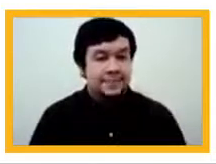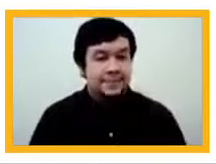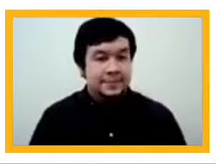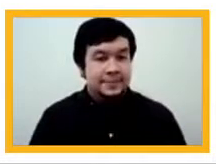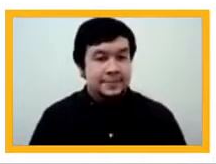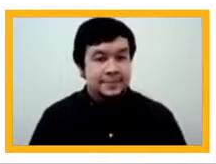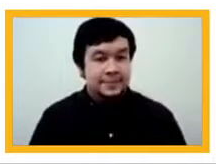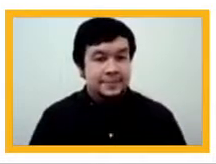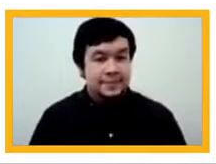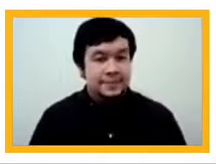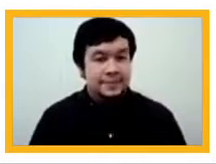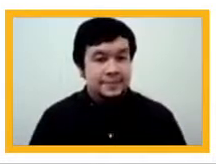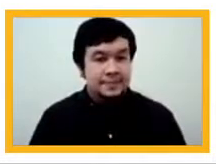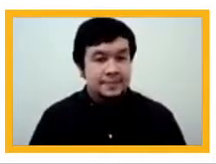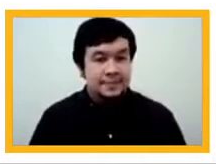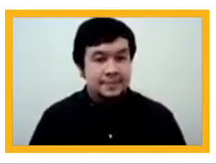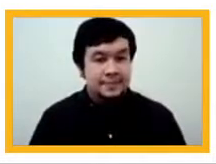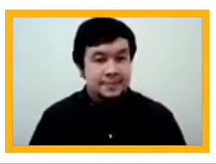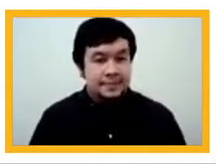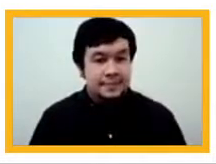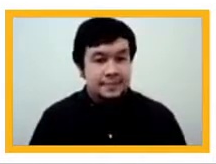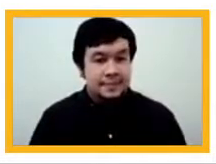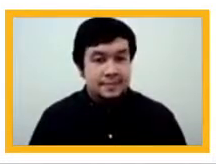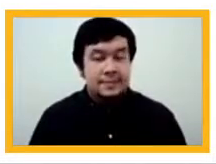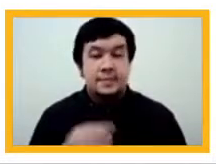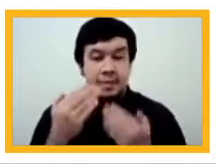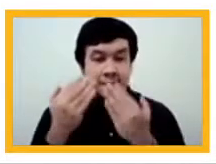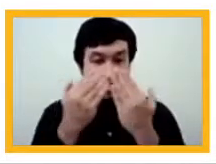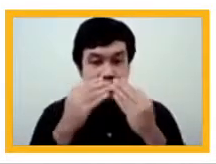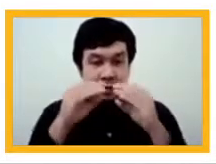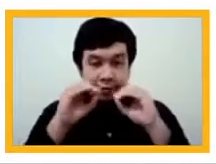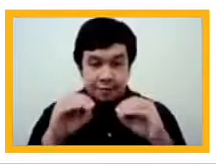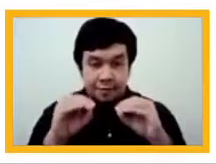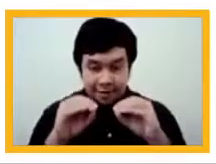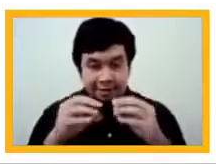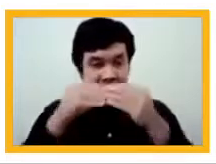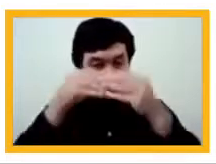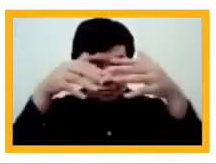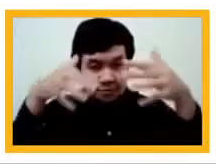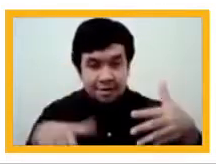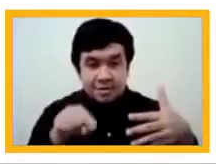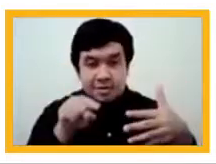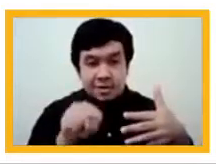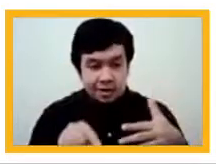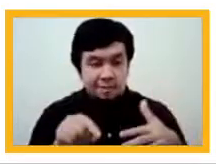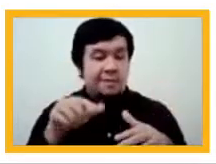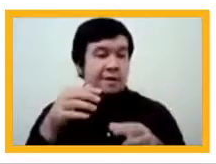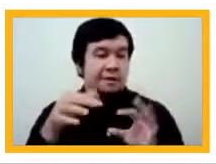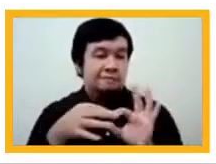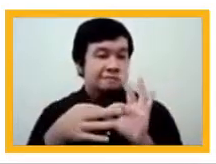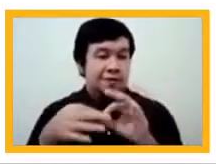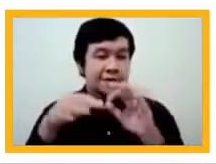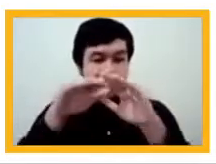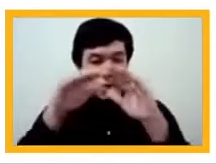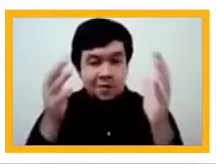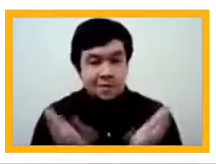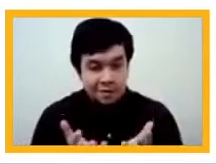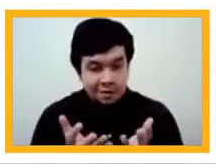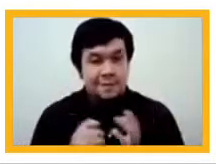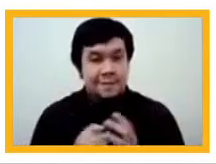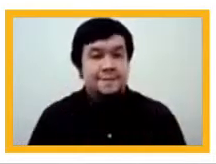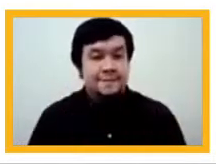curriculum based on the global standard such as ACM and IEEE curriculum. And